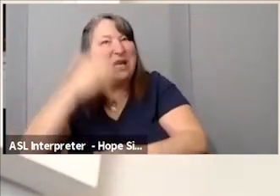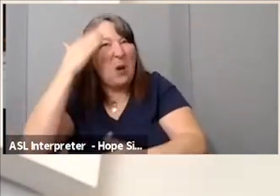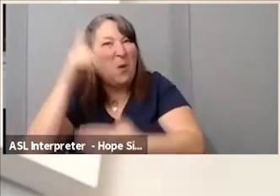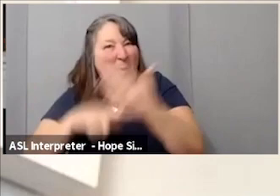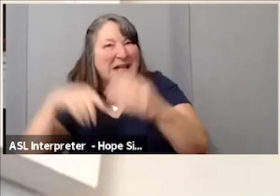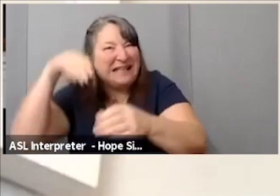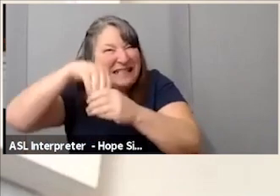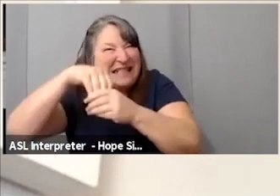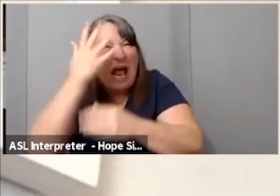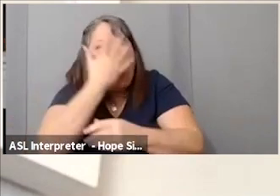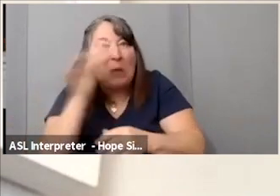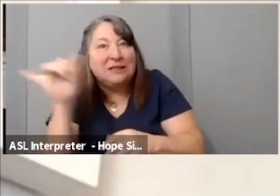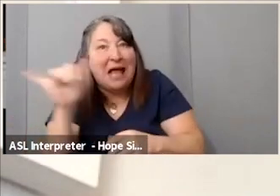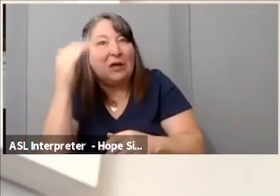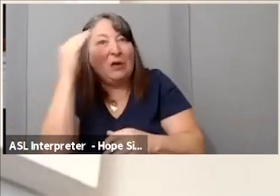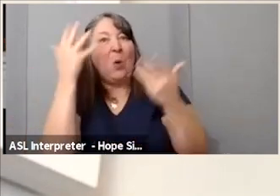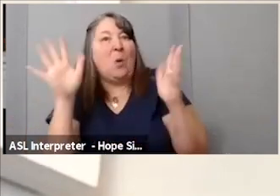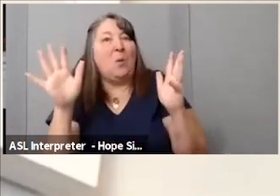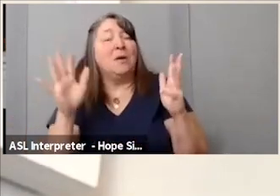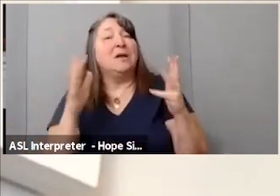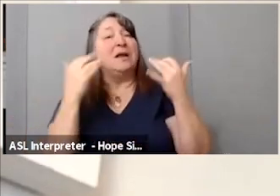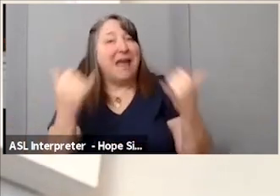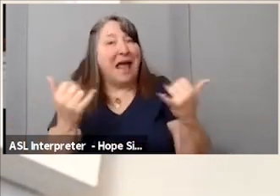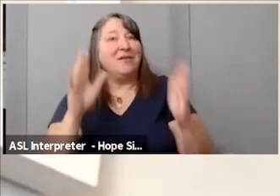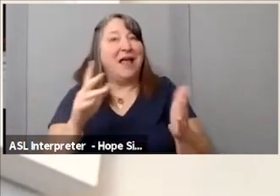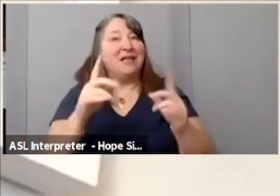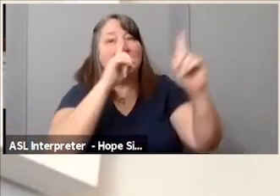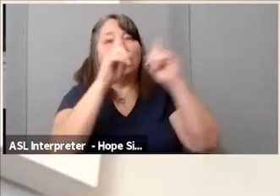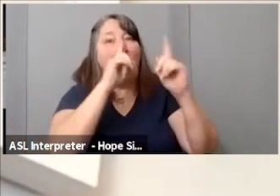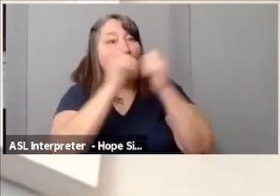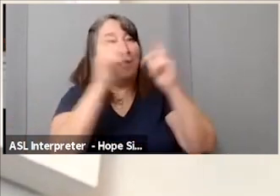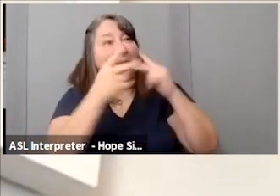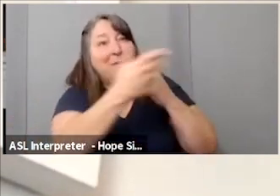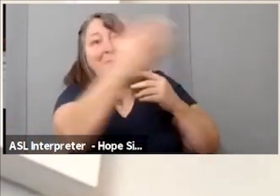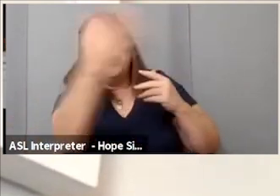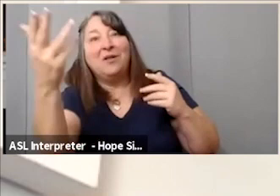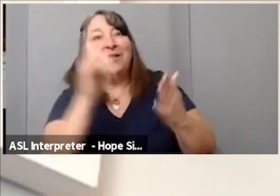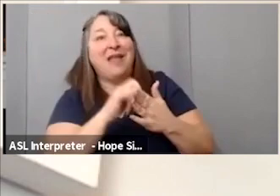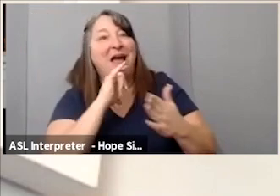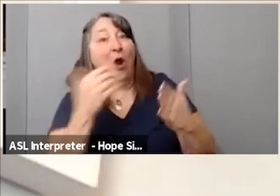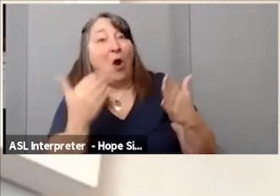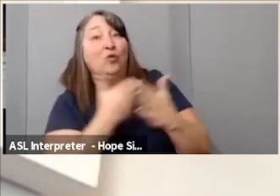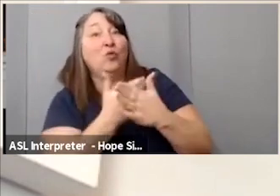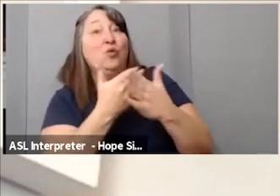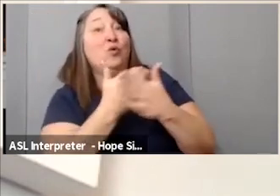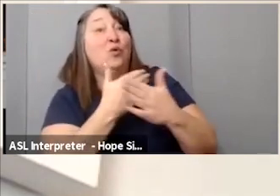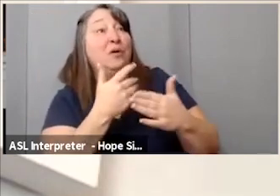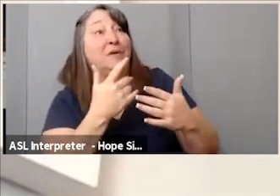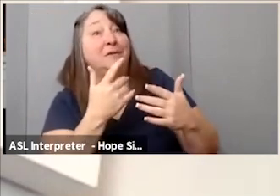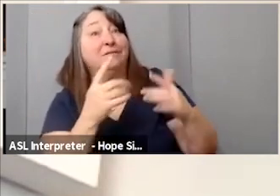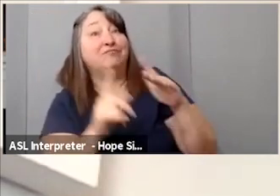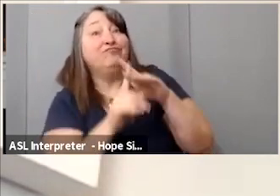like. Now let's talk to people who are sort of up and coming and new. So that's all part